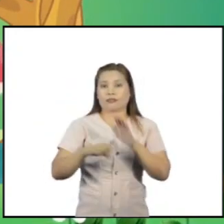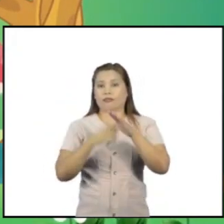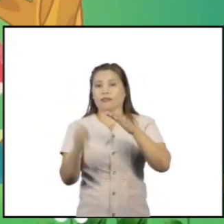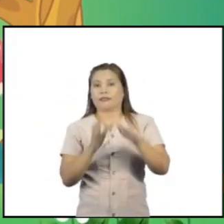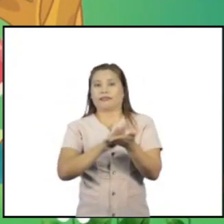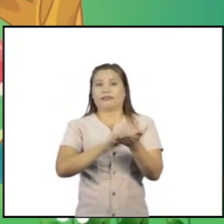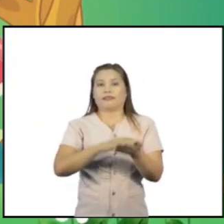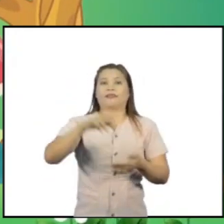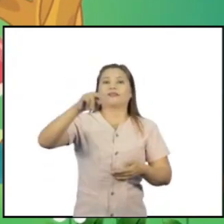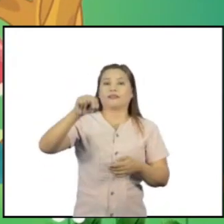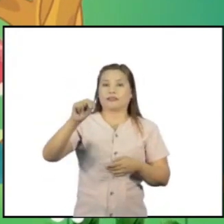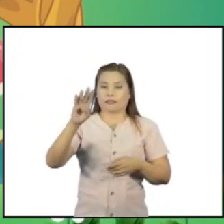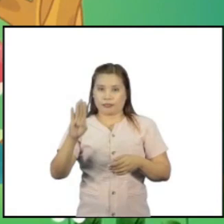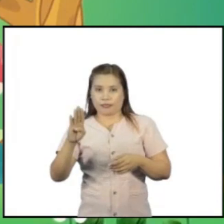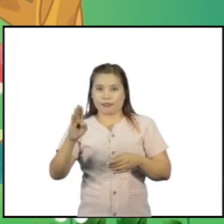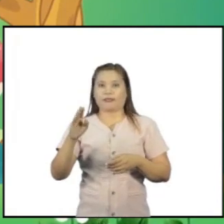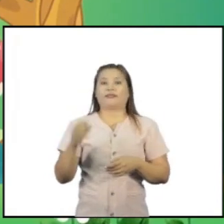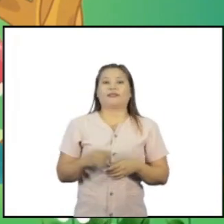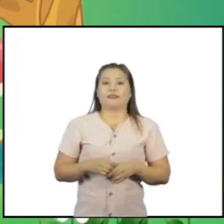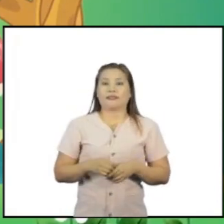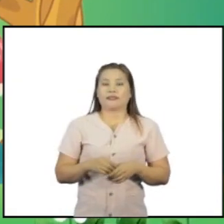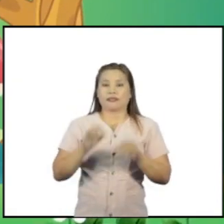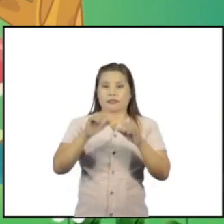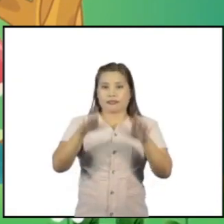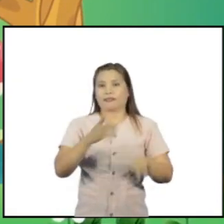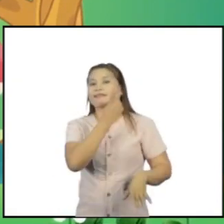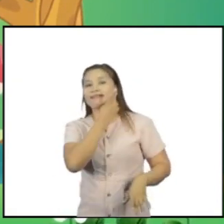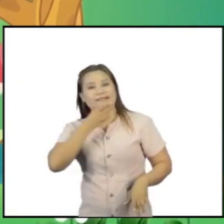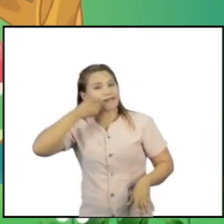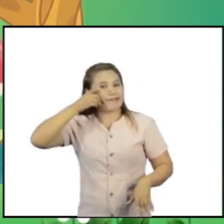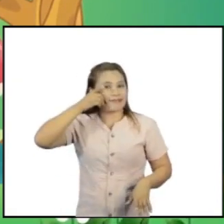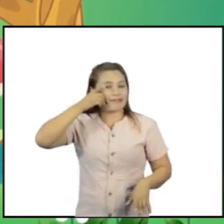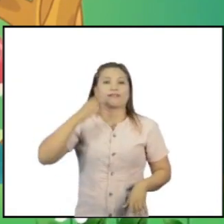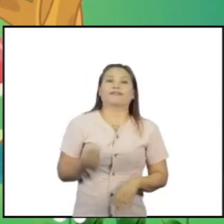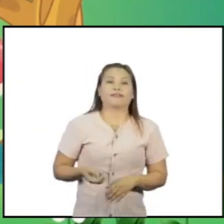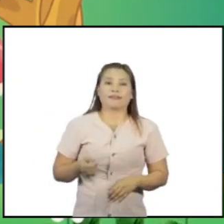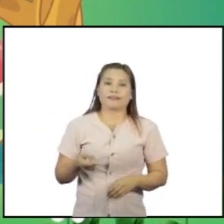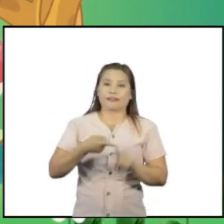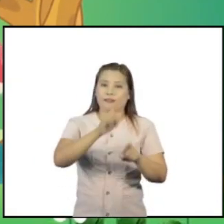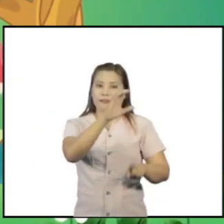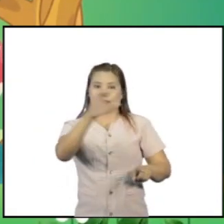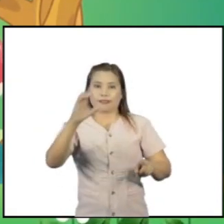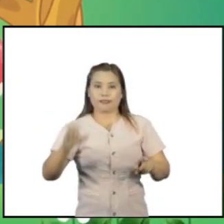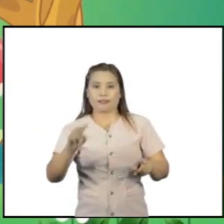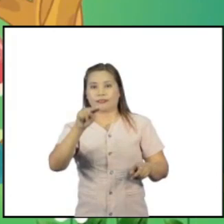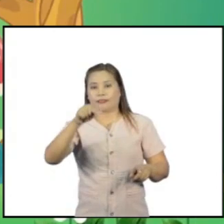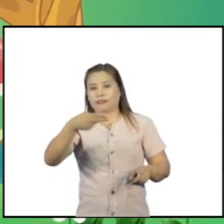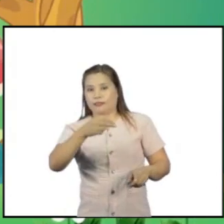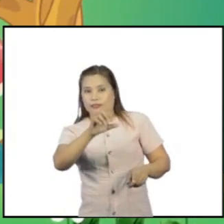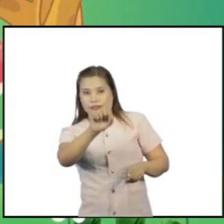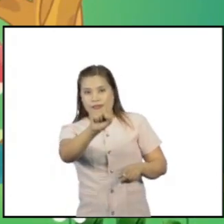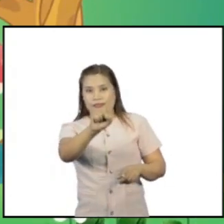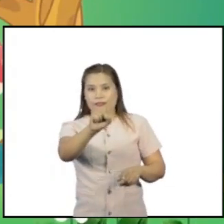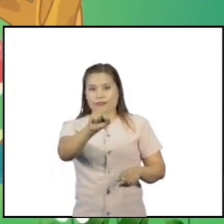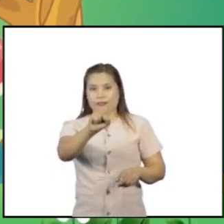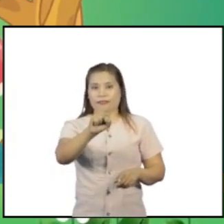Elementary School, New Bataan District, and Teacher Dory Valenton of Compostela National High